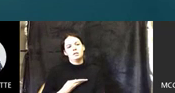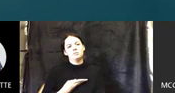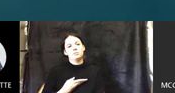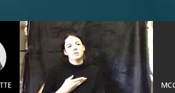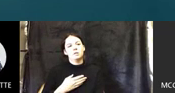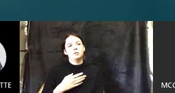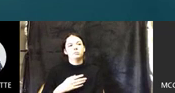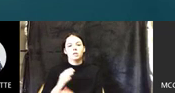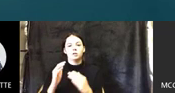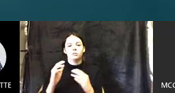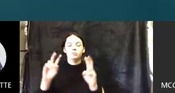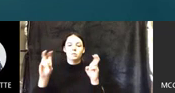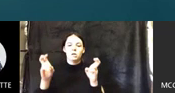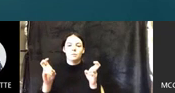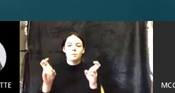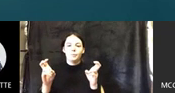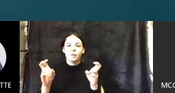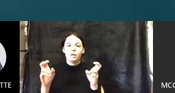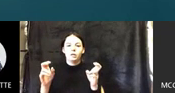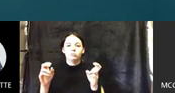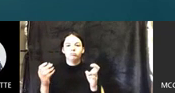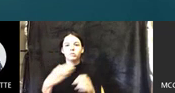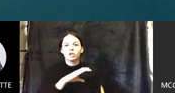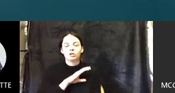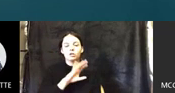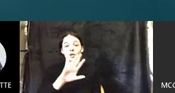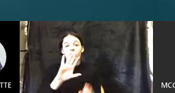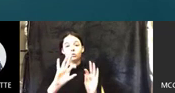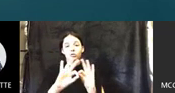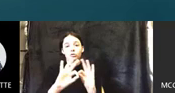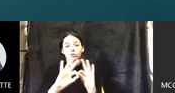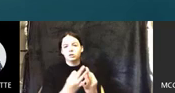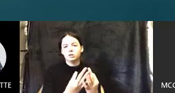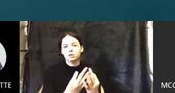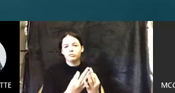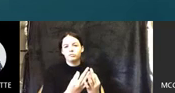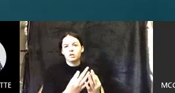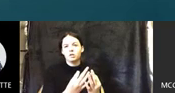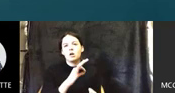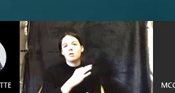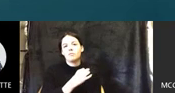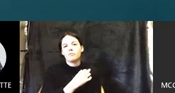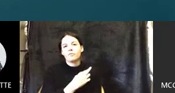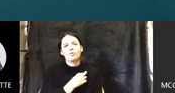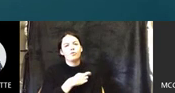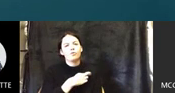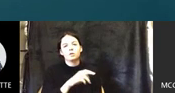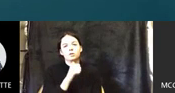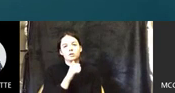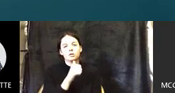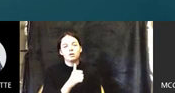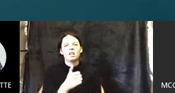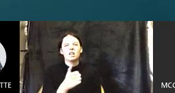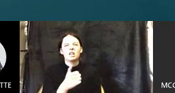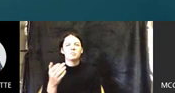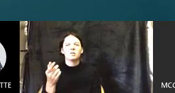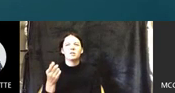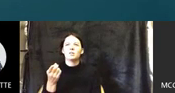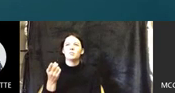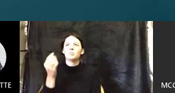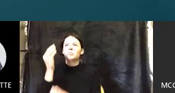And I was a little shocked by that because I was thinking, well, not every family is ridiculously religious,